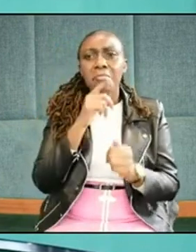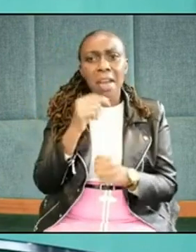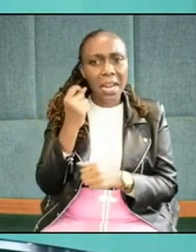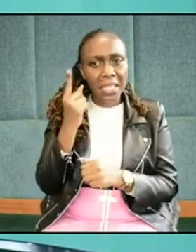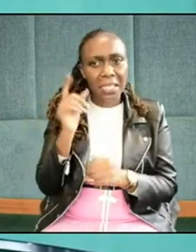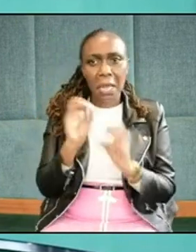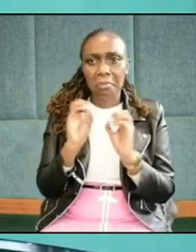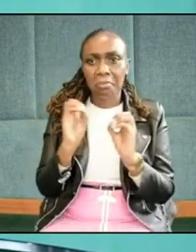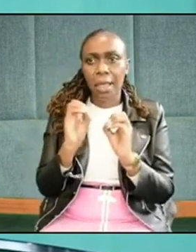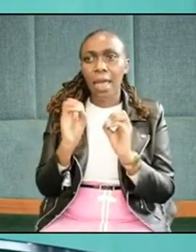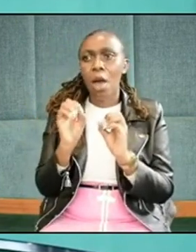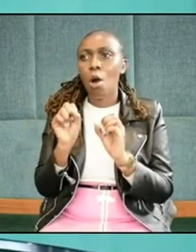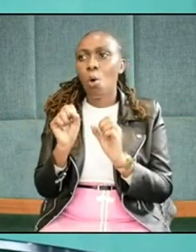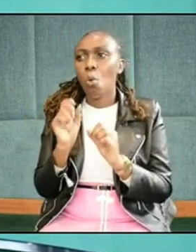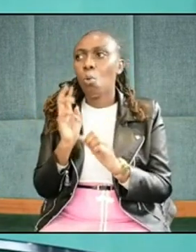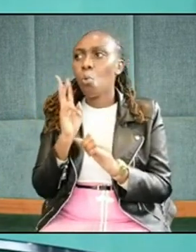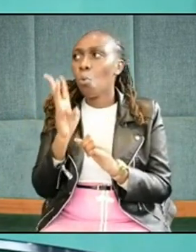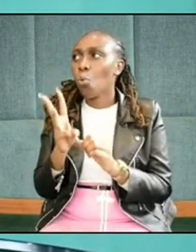Will do what?